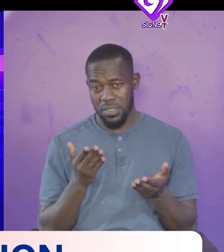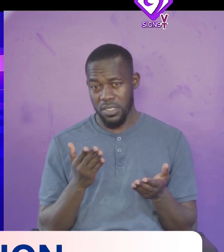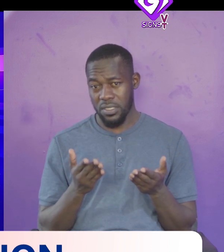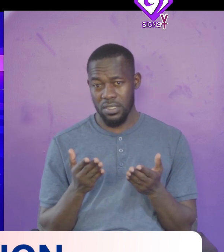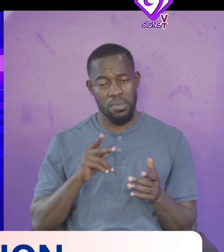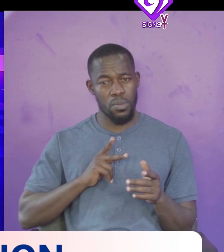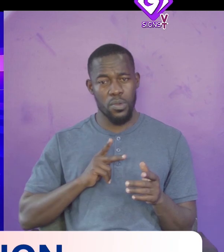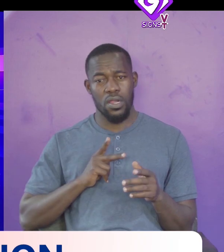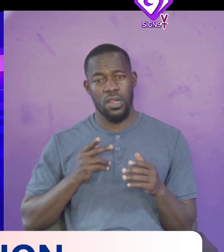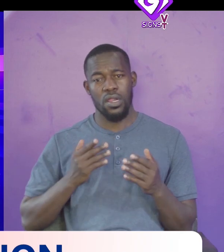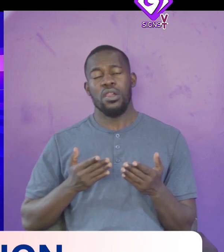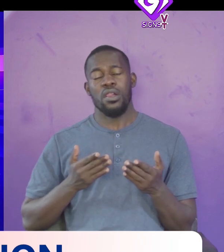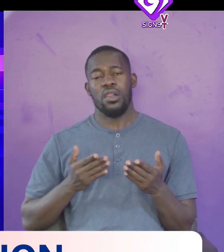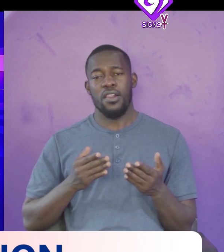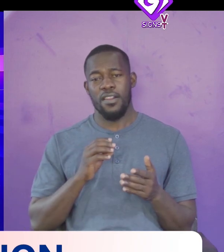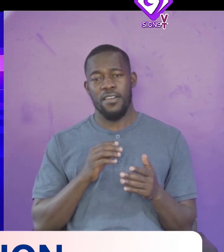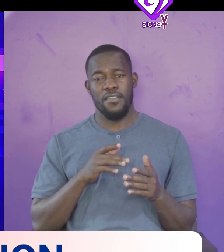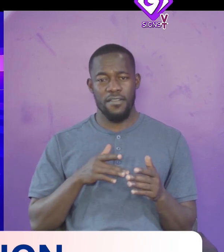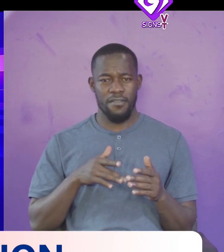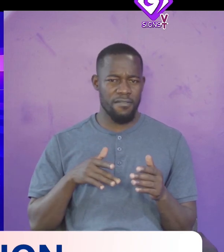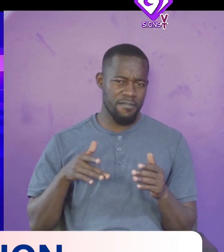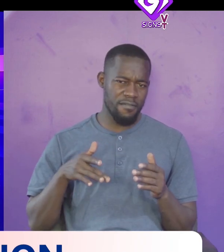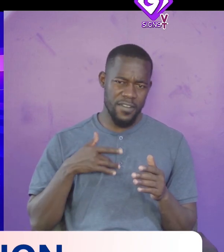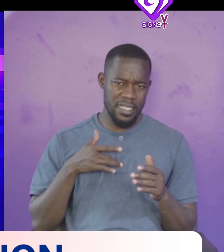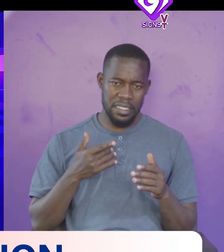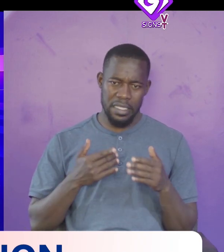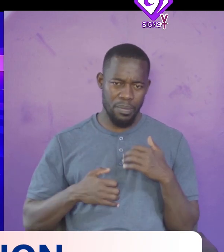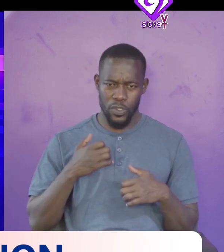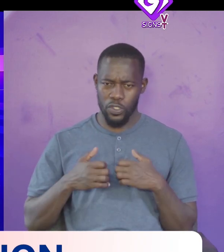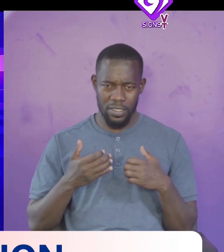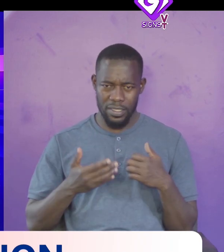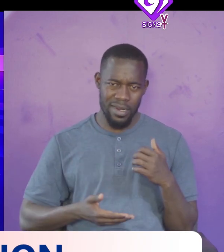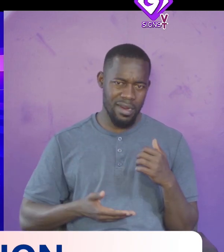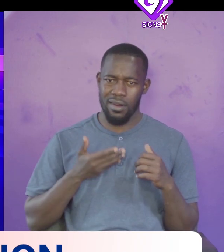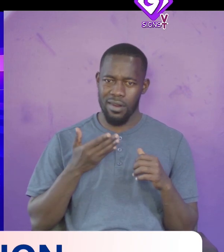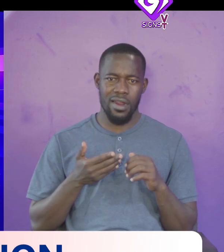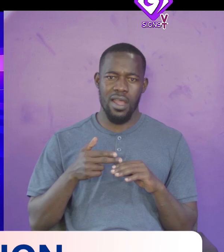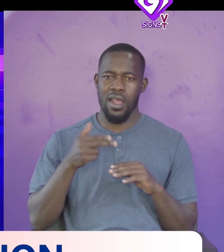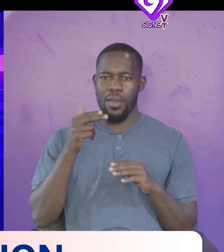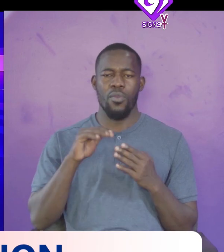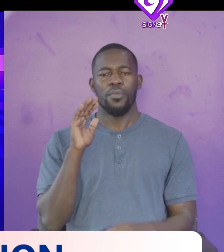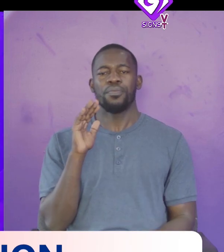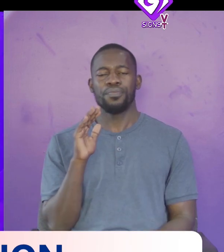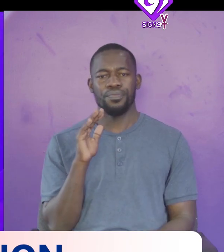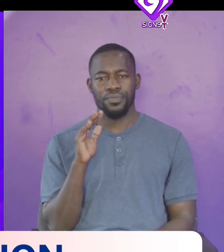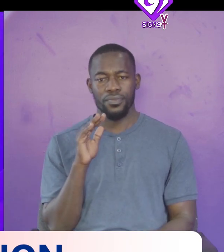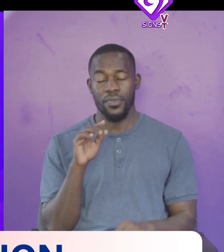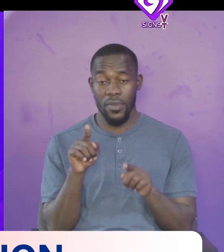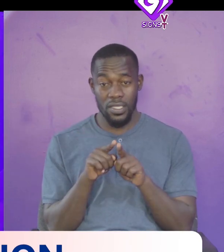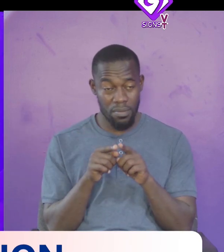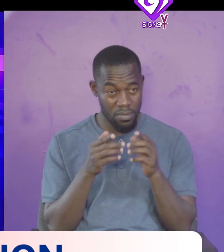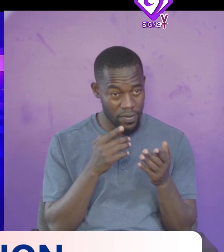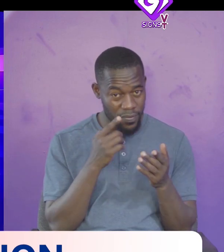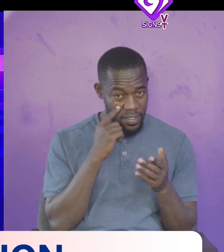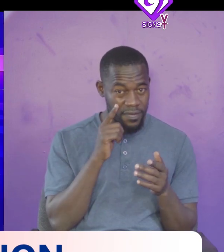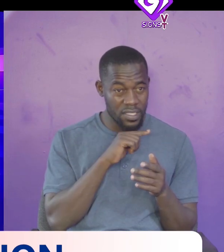people are filled with another spirit. No, it is still there. Even in Mbere, you've seen in Mbere,